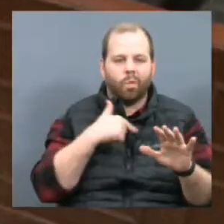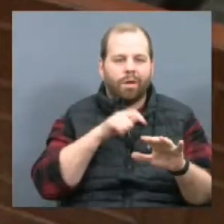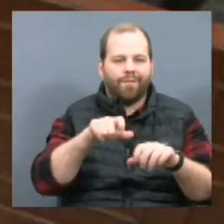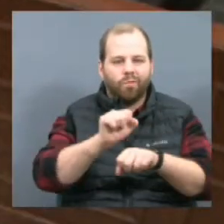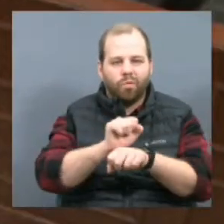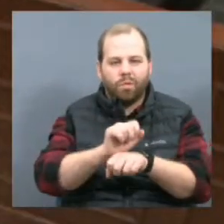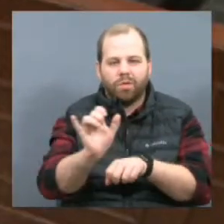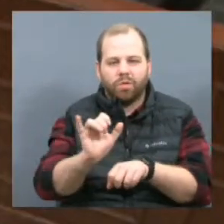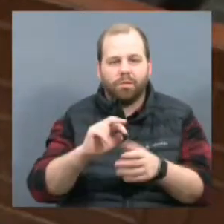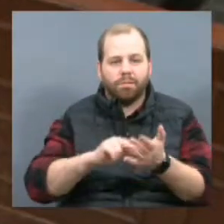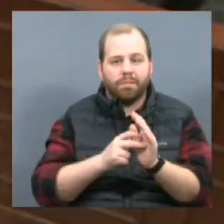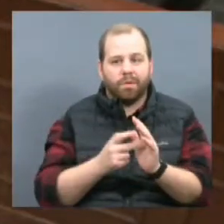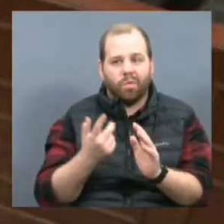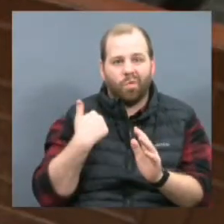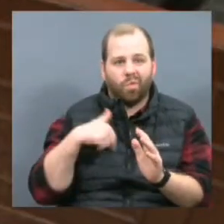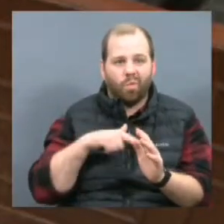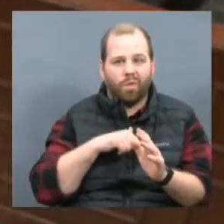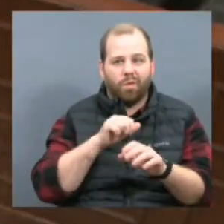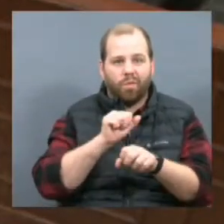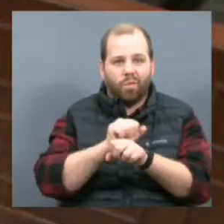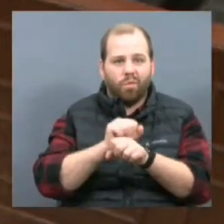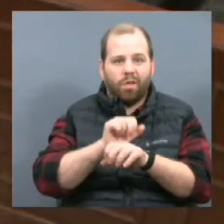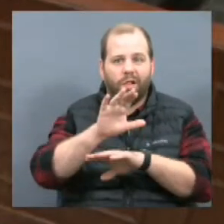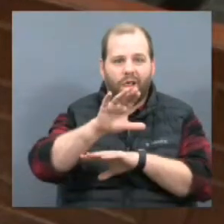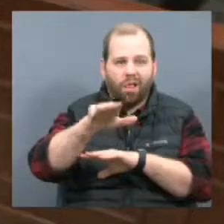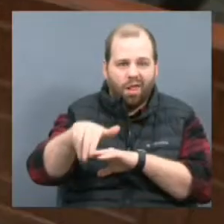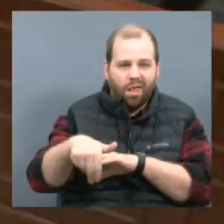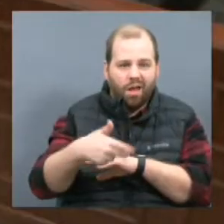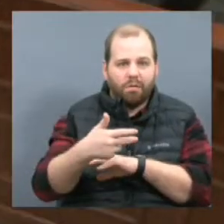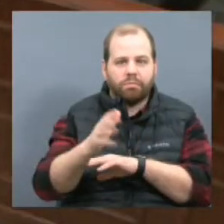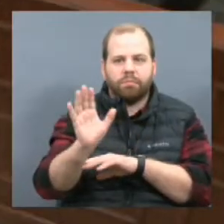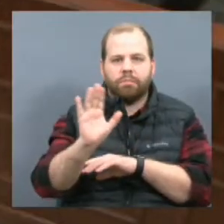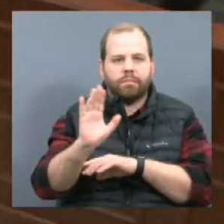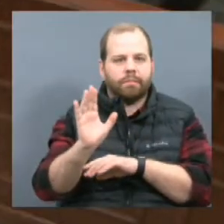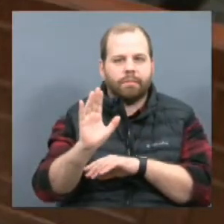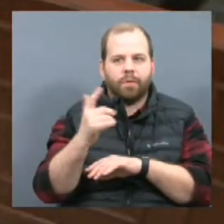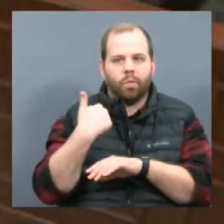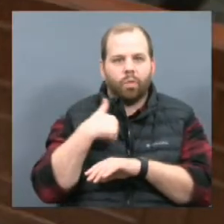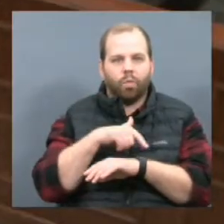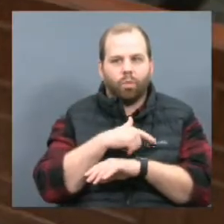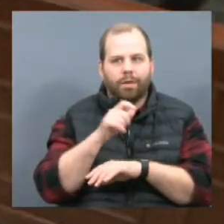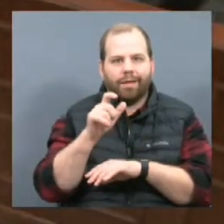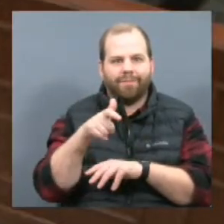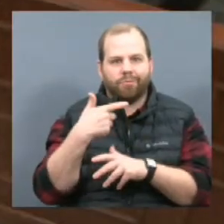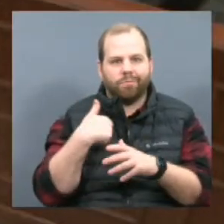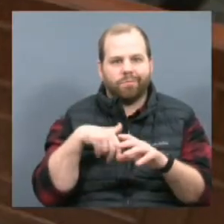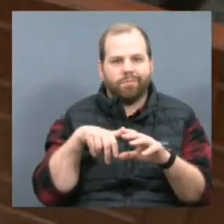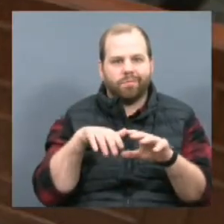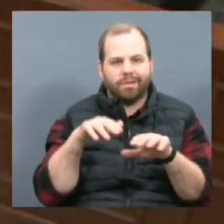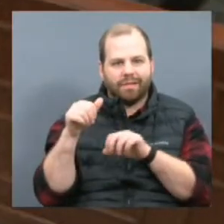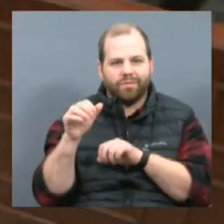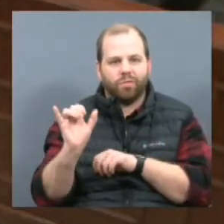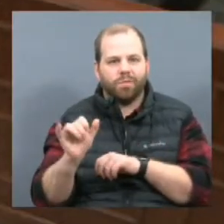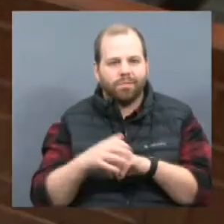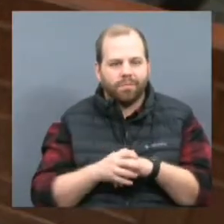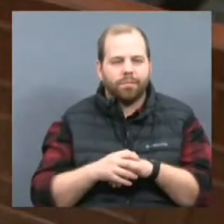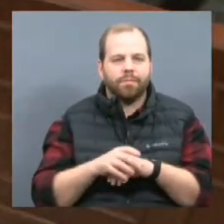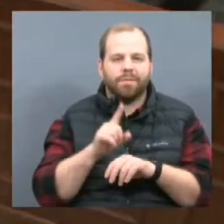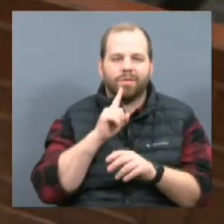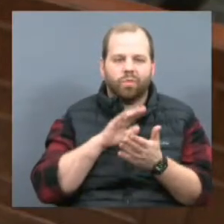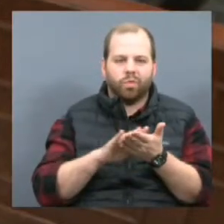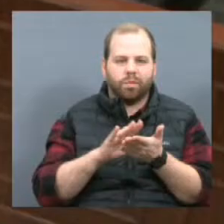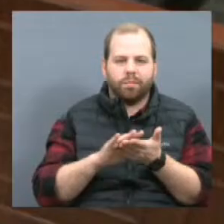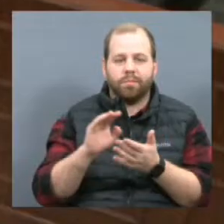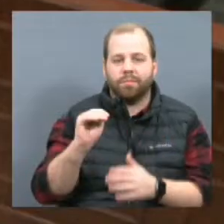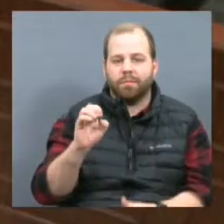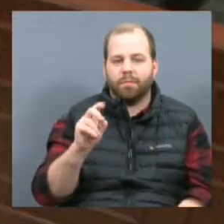spending time late or making a lot of noise after those hours, because we will be gone by then. Excuse me. Thank you. Monty, go ahead.